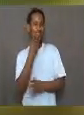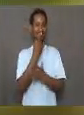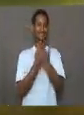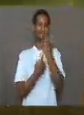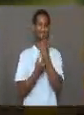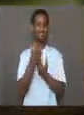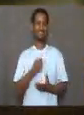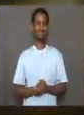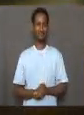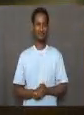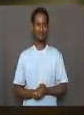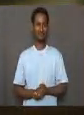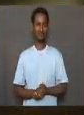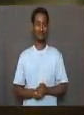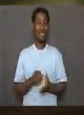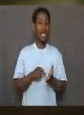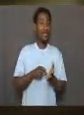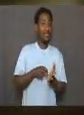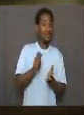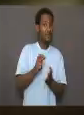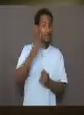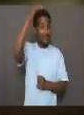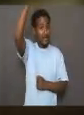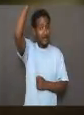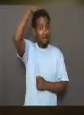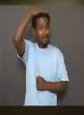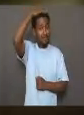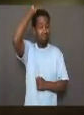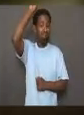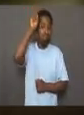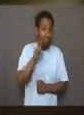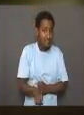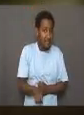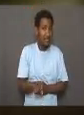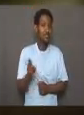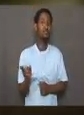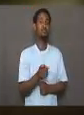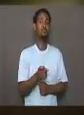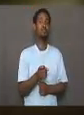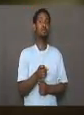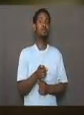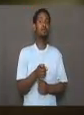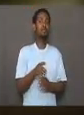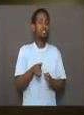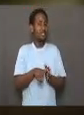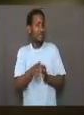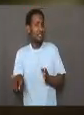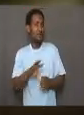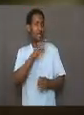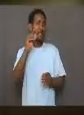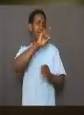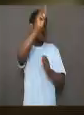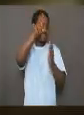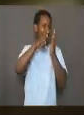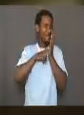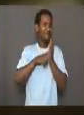discussion. A democratic government must be transparent and accountable